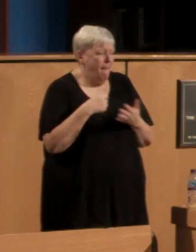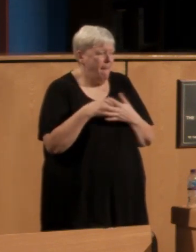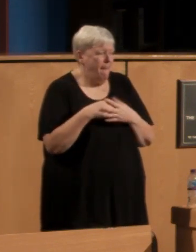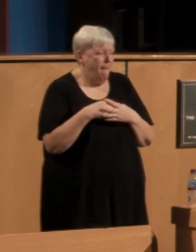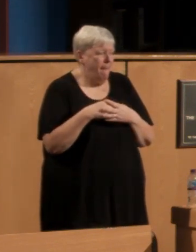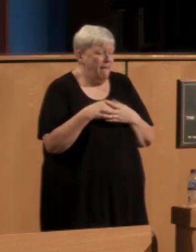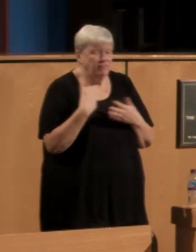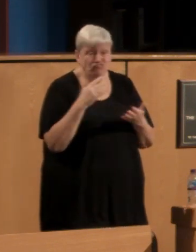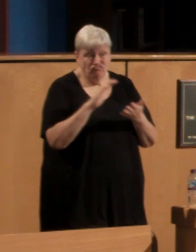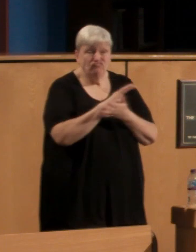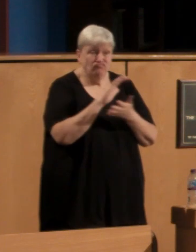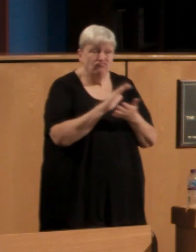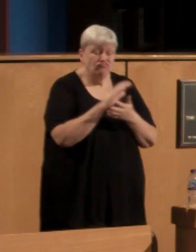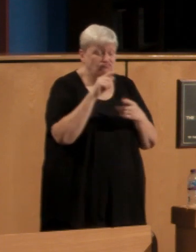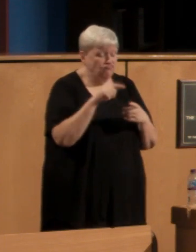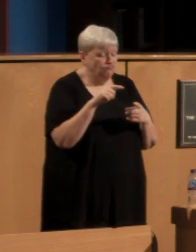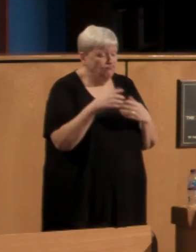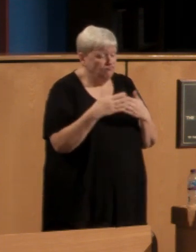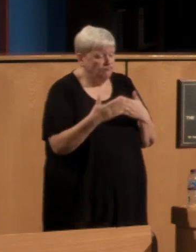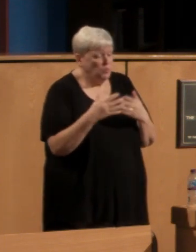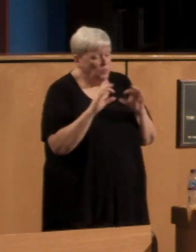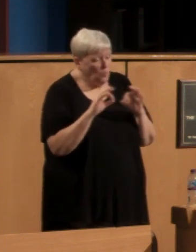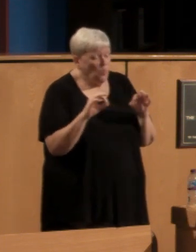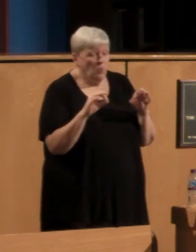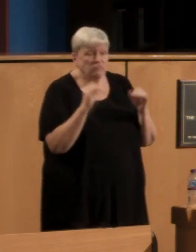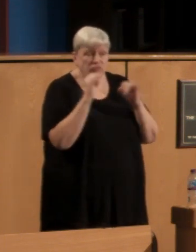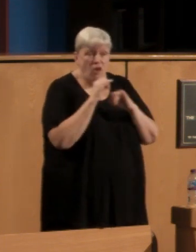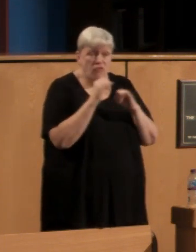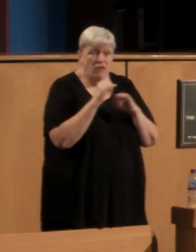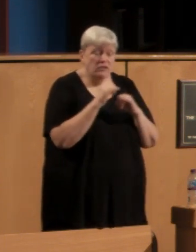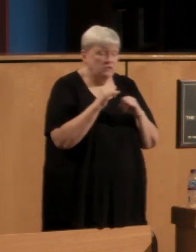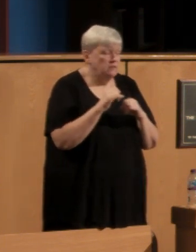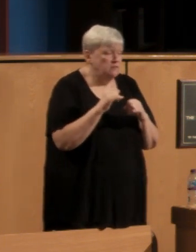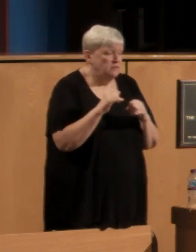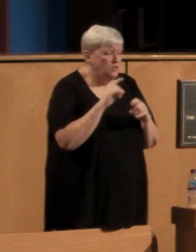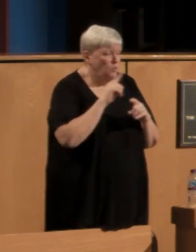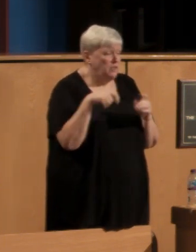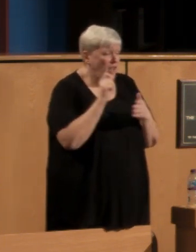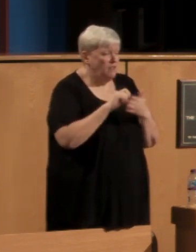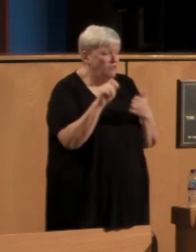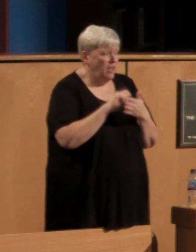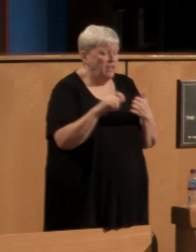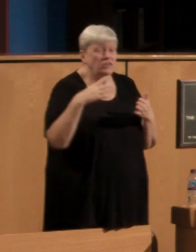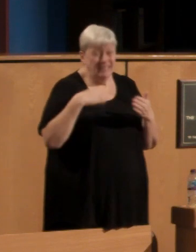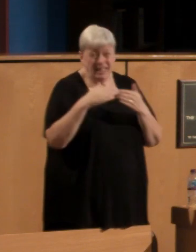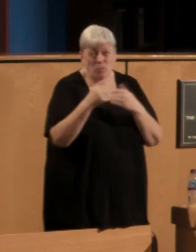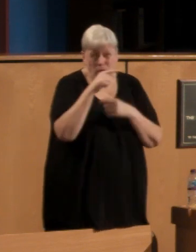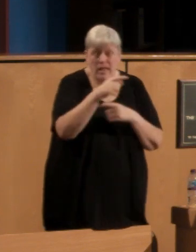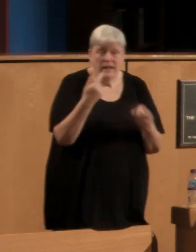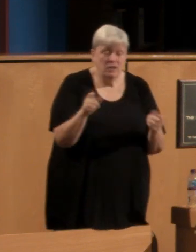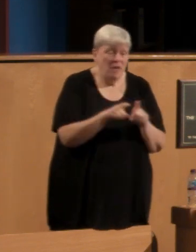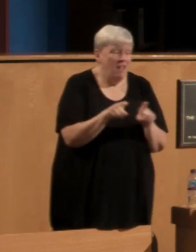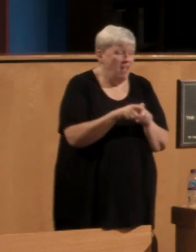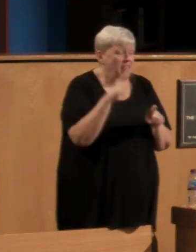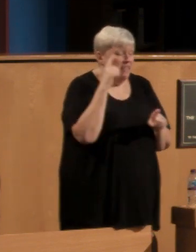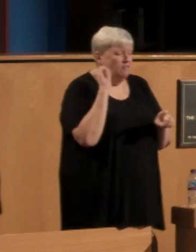And I enjoy a lot of that more subtle horror, and that's what I end up writing. And I think we need a lot more of that as well, because, I think